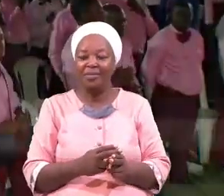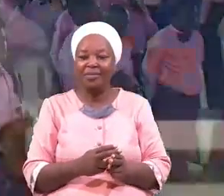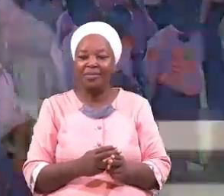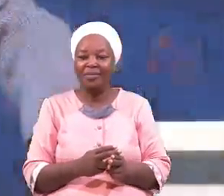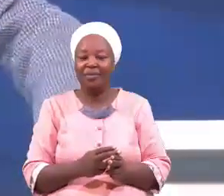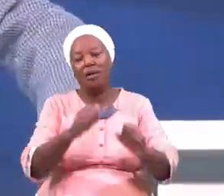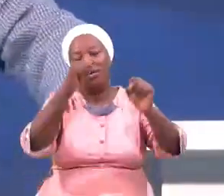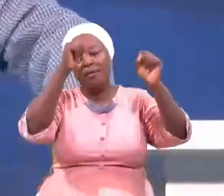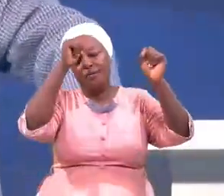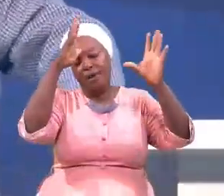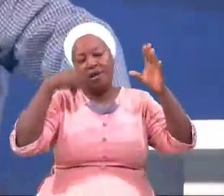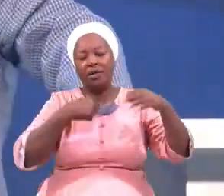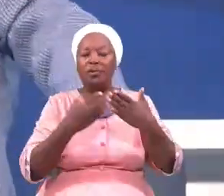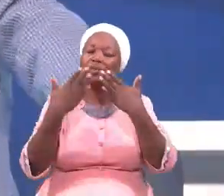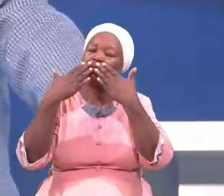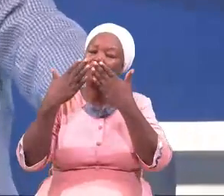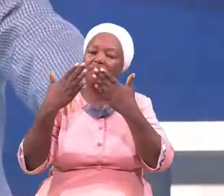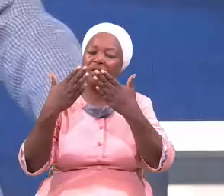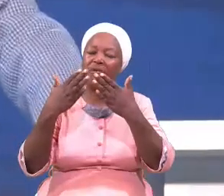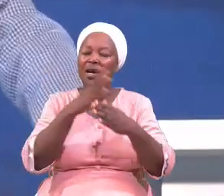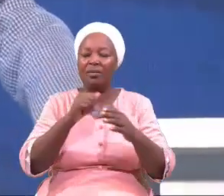Father, we bless you for this hour.